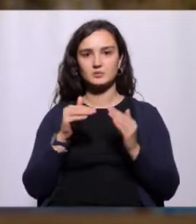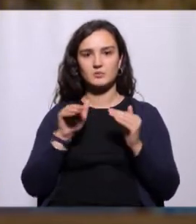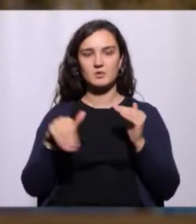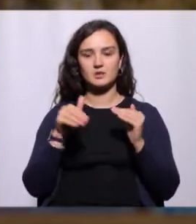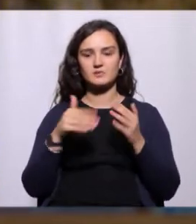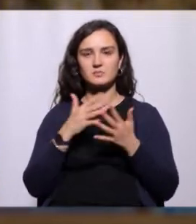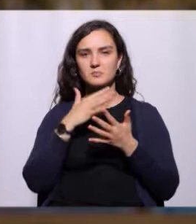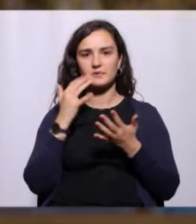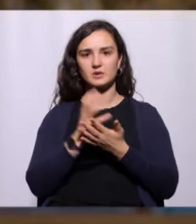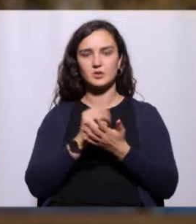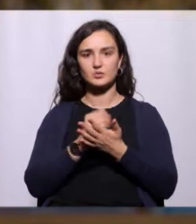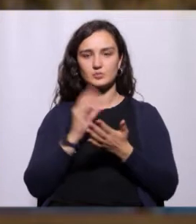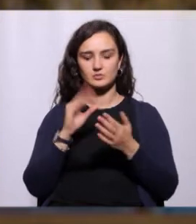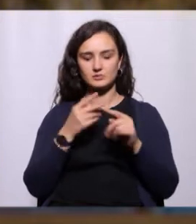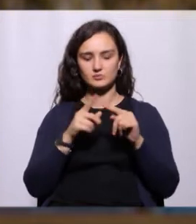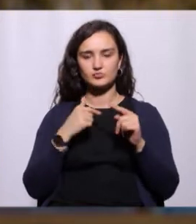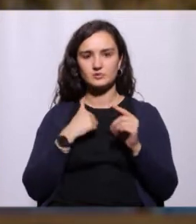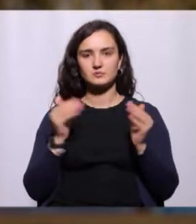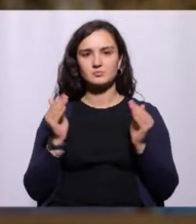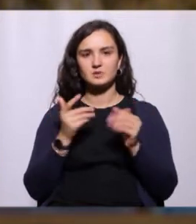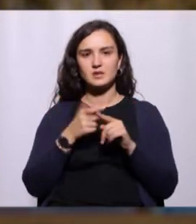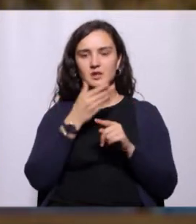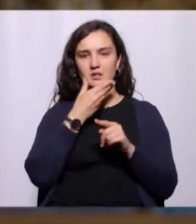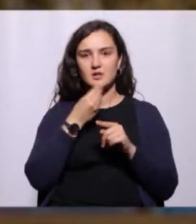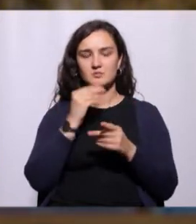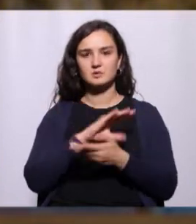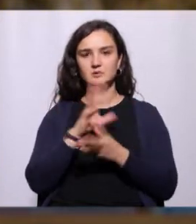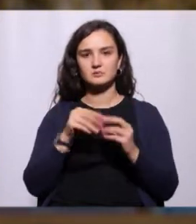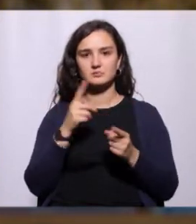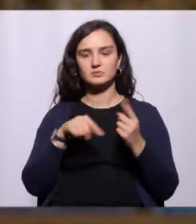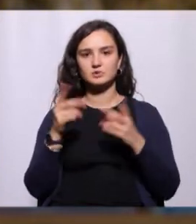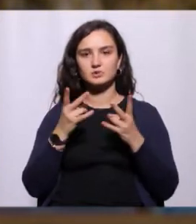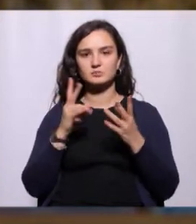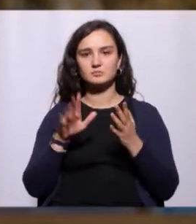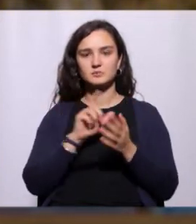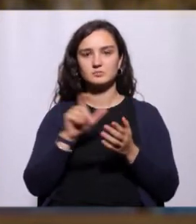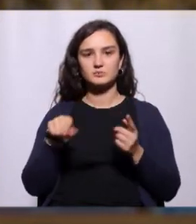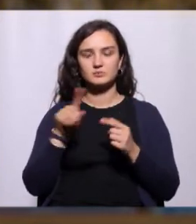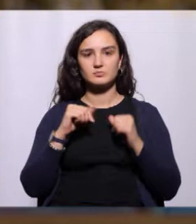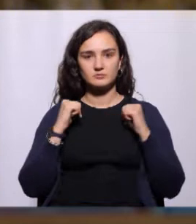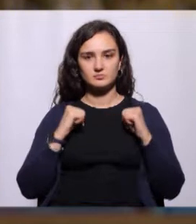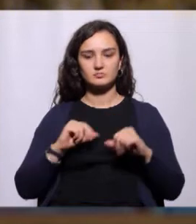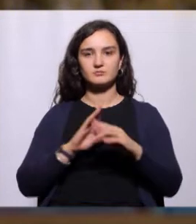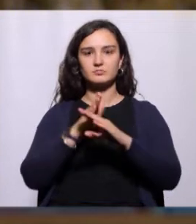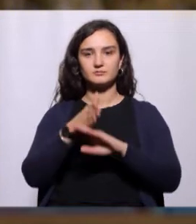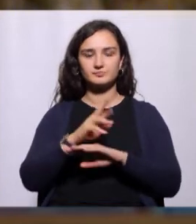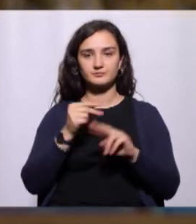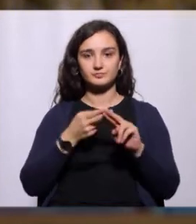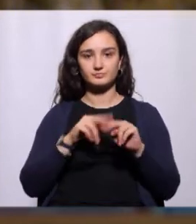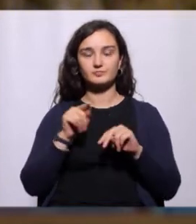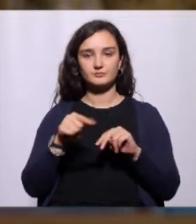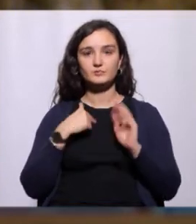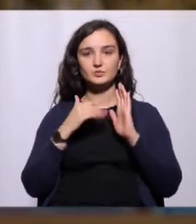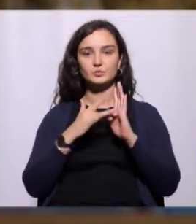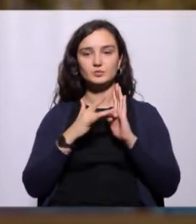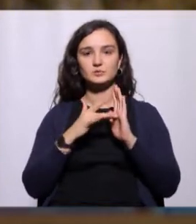many resources or are small or very beautiful. They need people to come and visit, and that is why